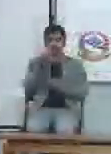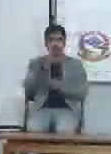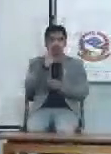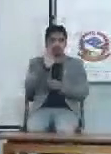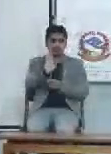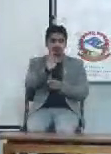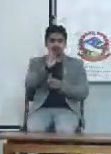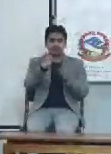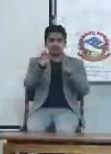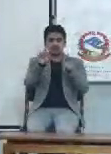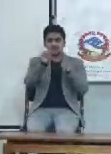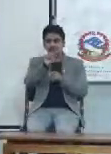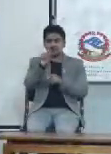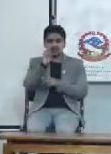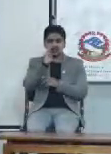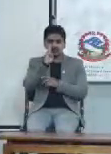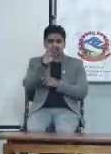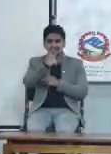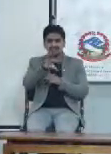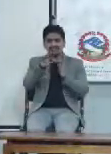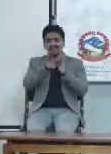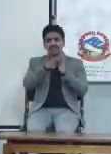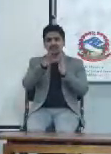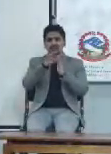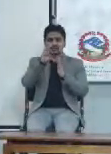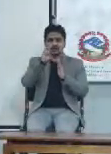many radios. 6-7 years ago, I was in